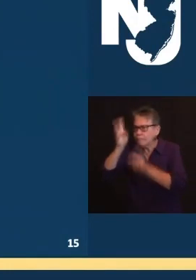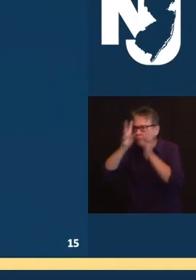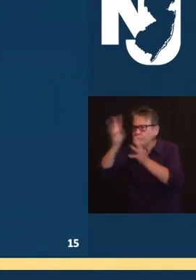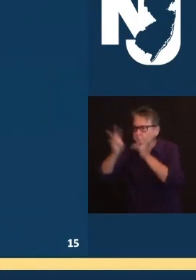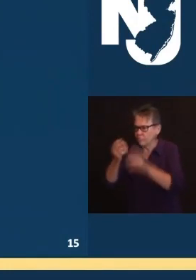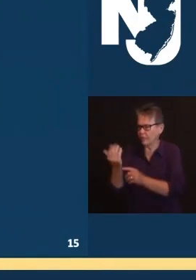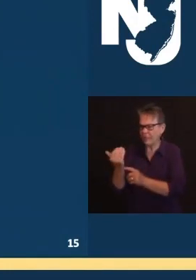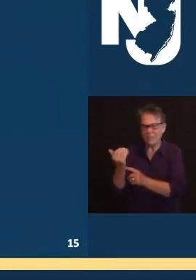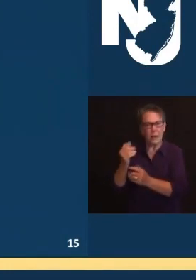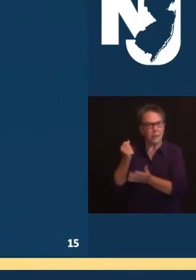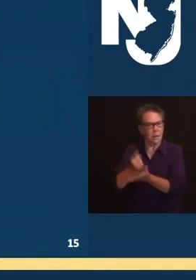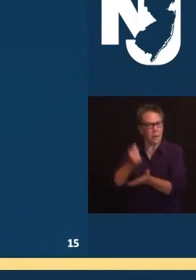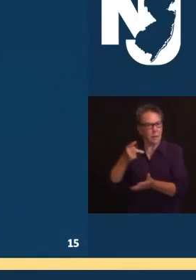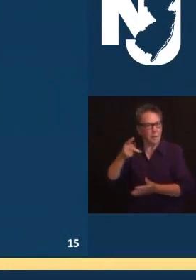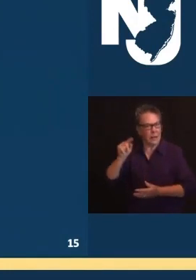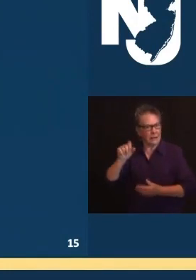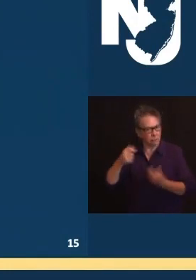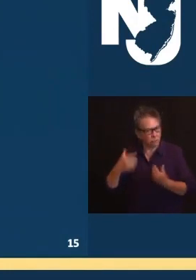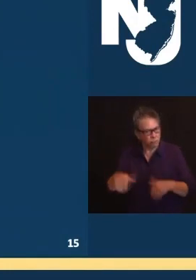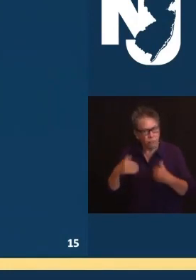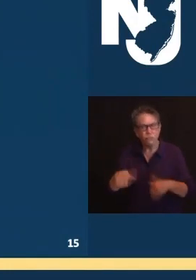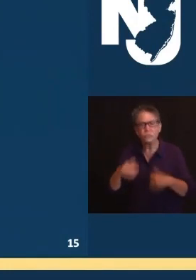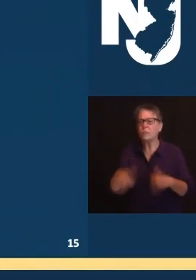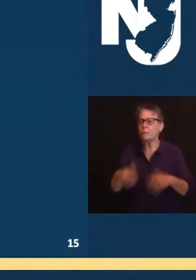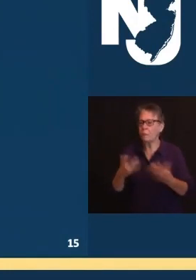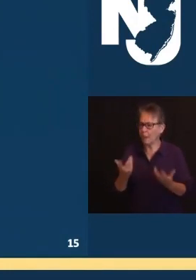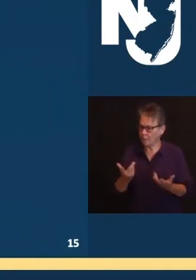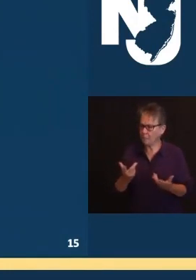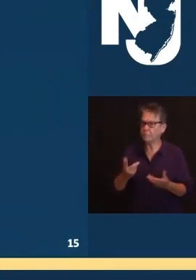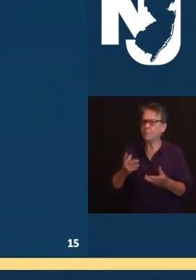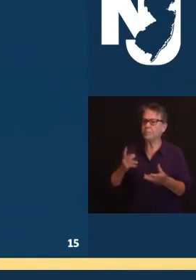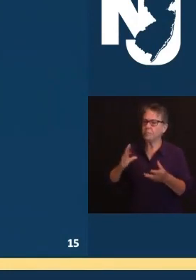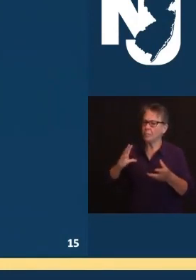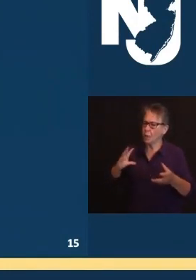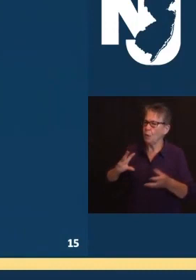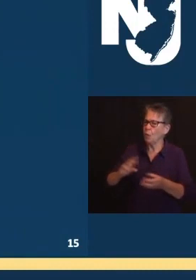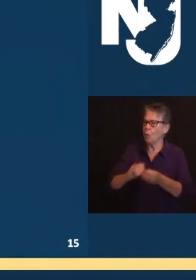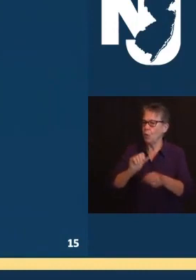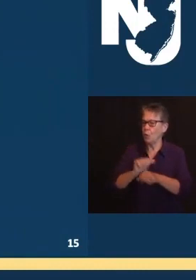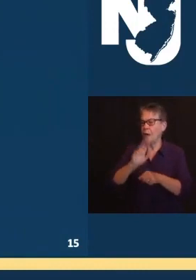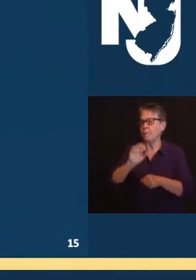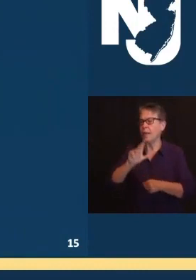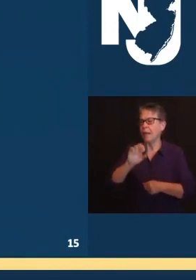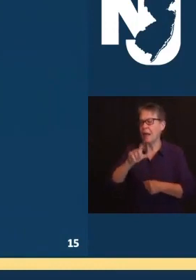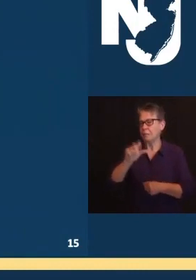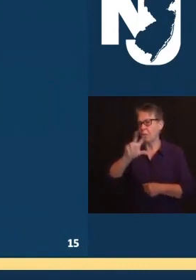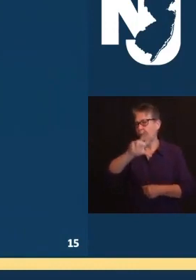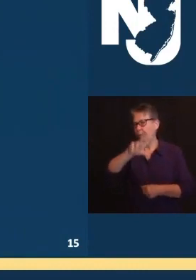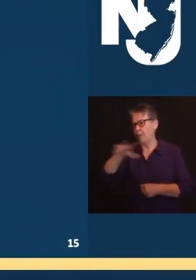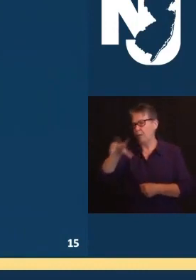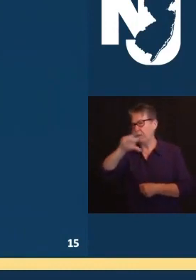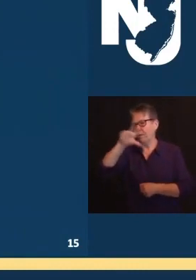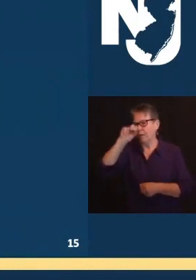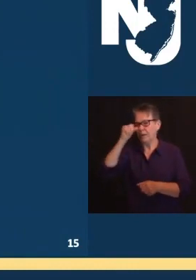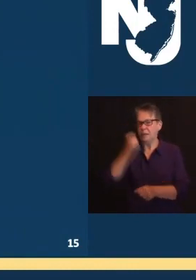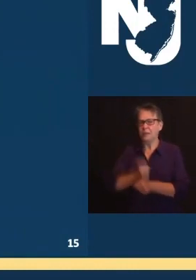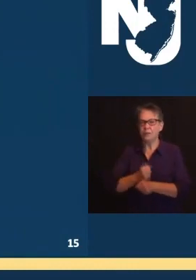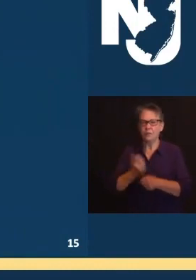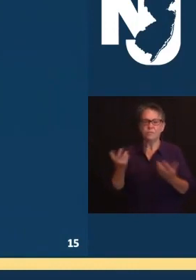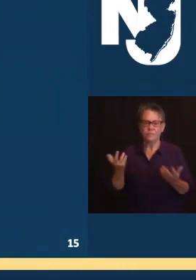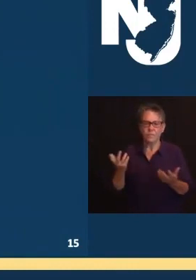spend 30 years at Bell Labs. Throughout his life, faith remained a guiding light, and he passed that love of